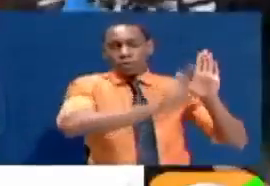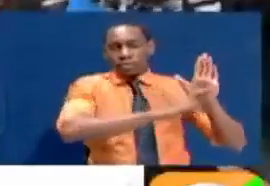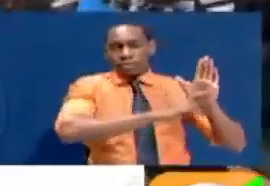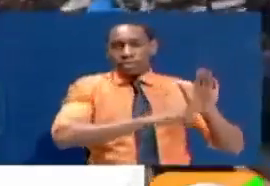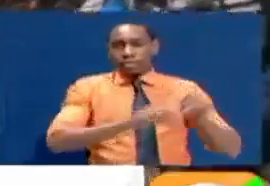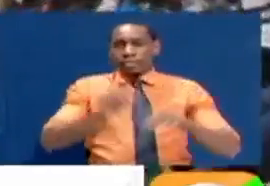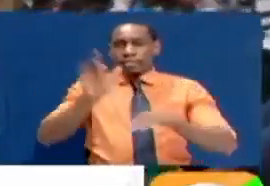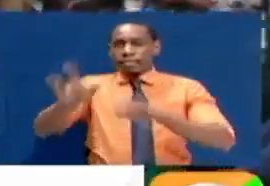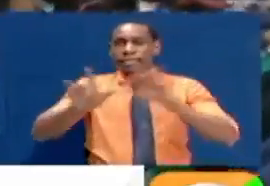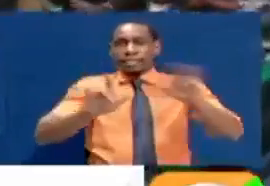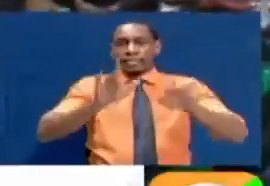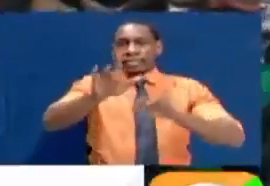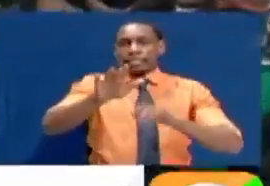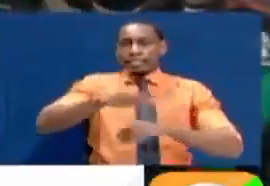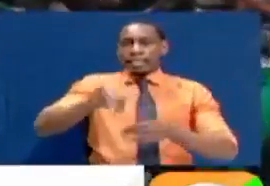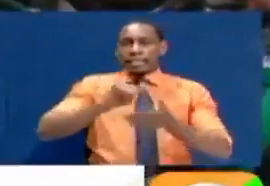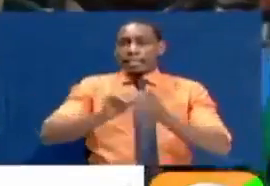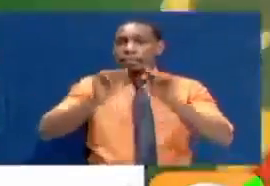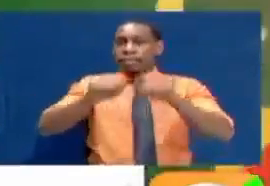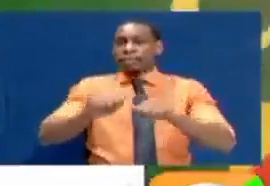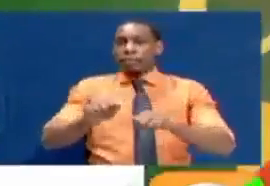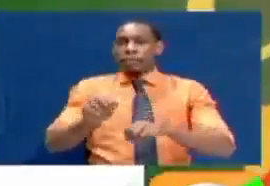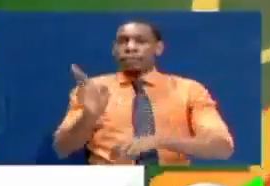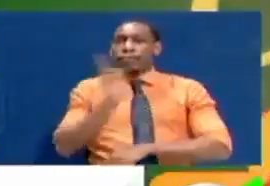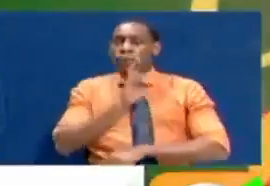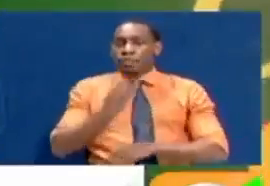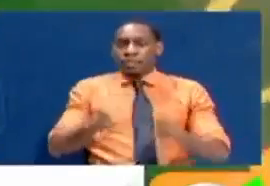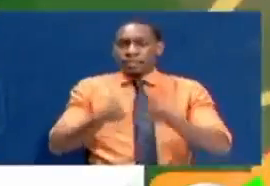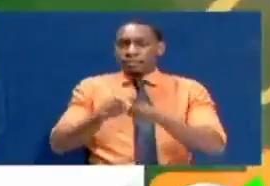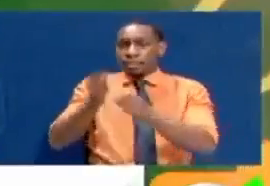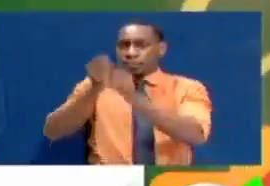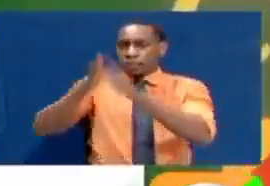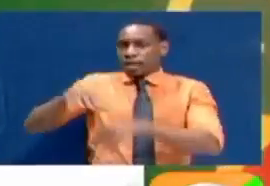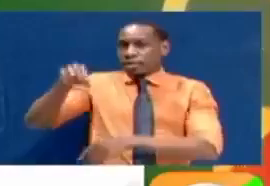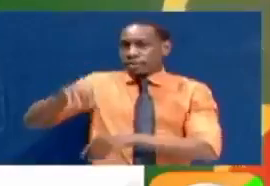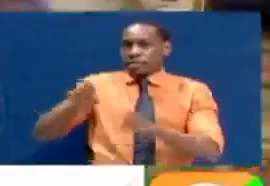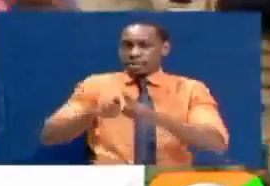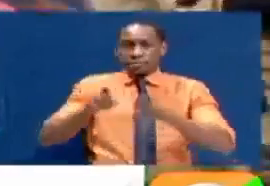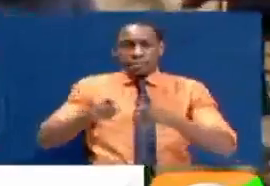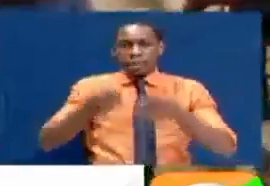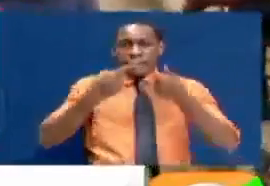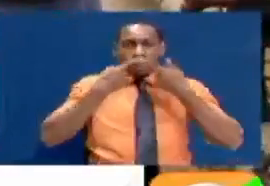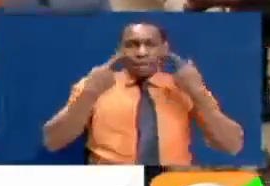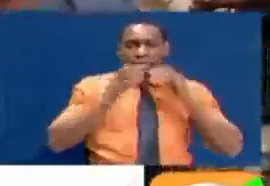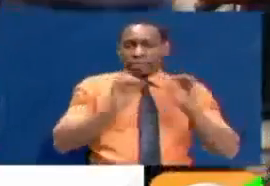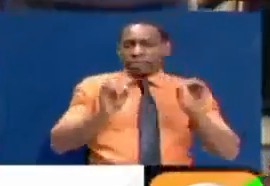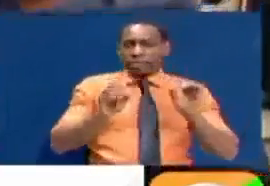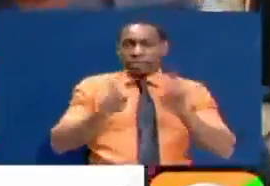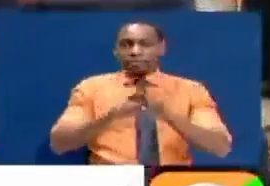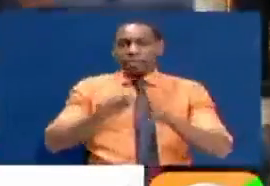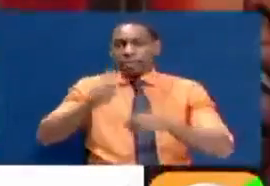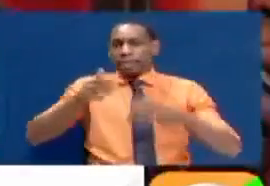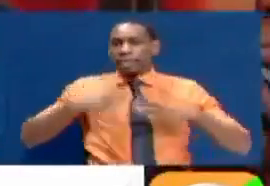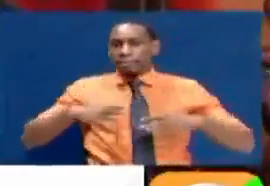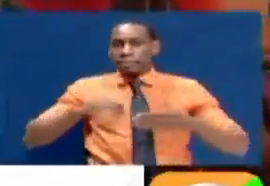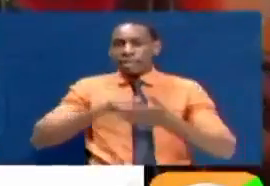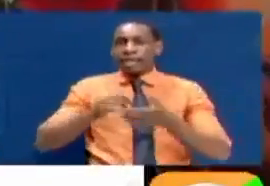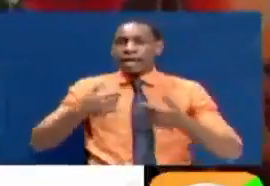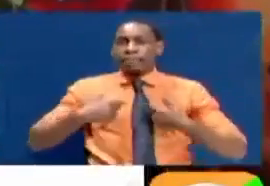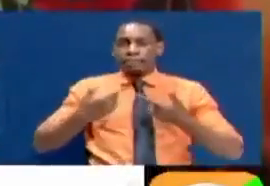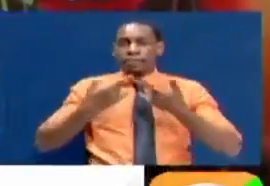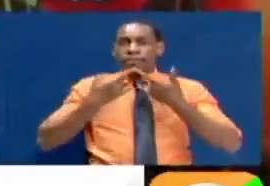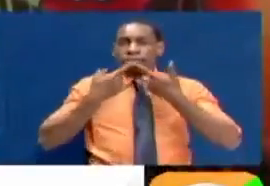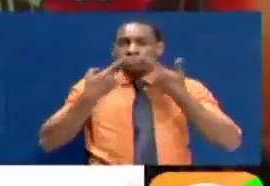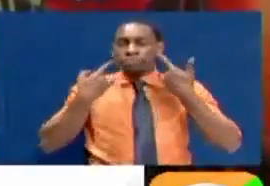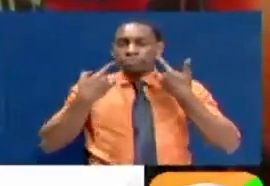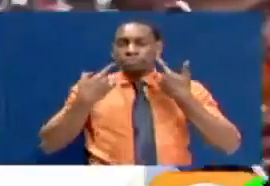touching surfaces that could pose danger to them. Matatu crews, just like passengers, do not put on masks, and for those who have, it's